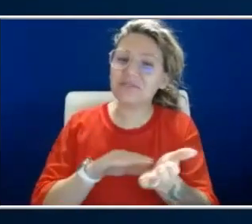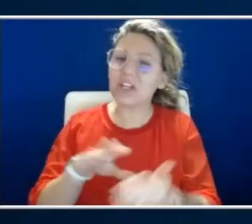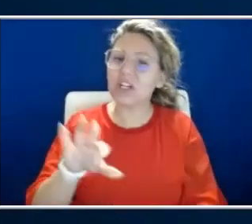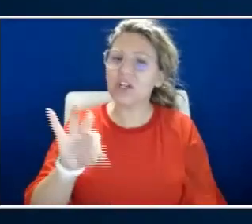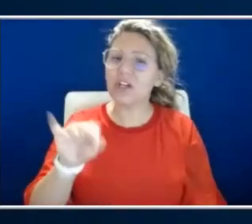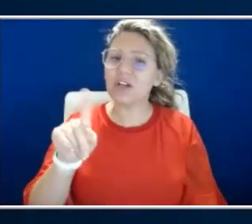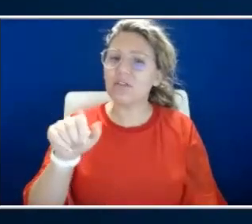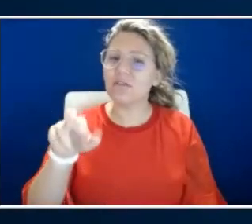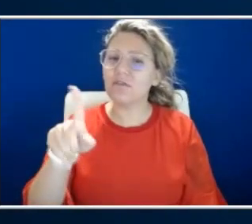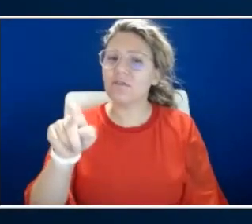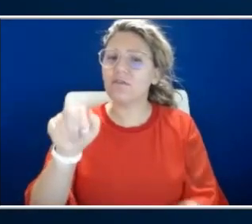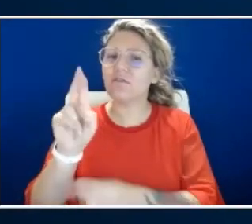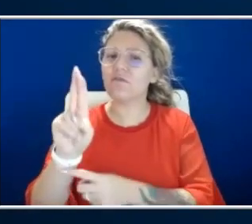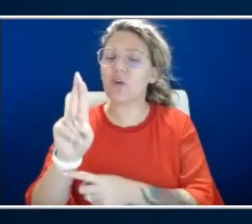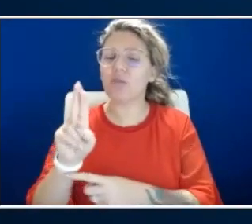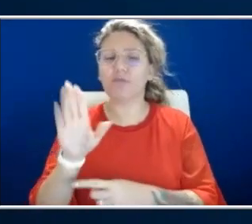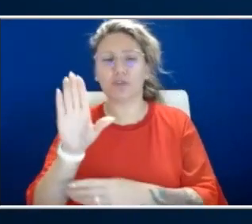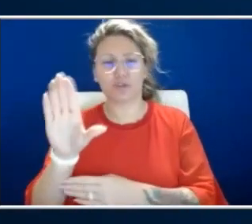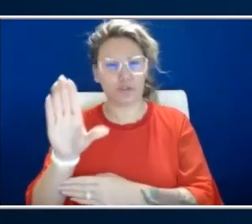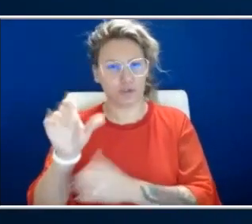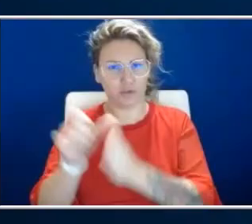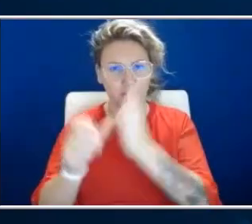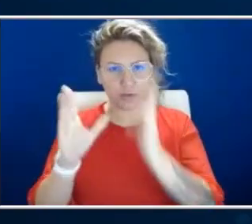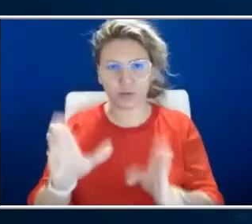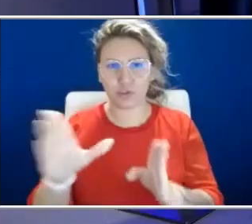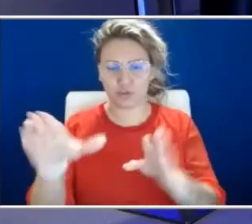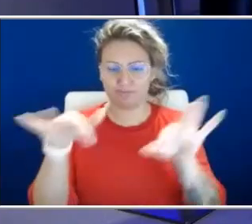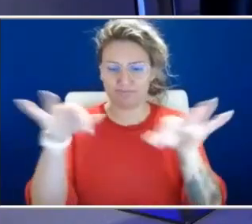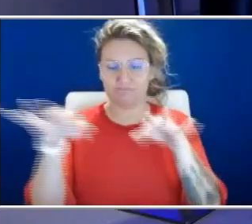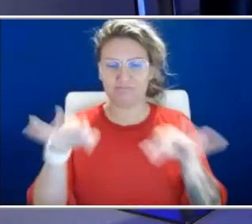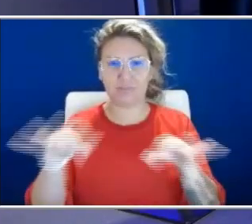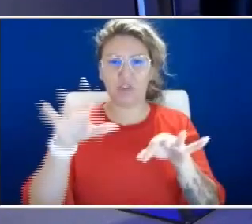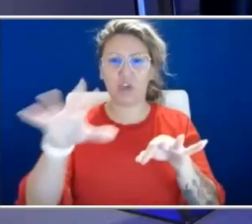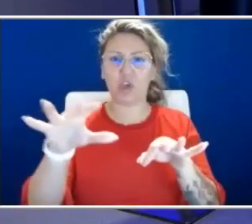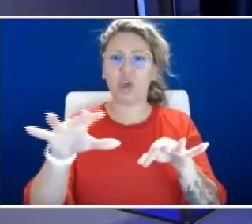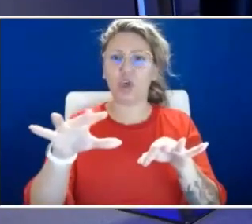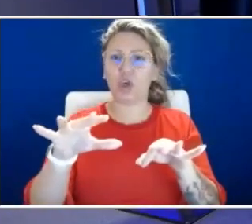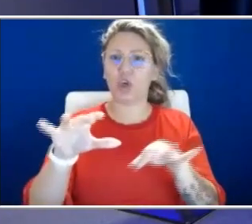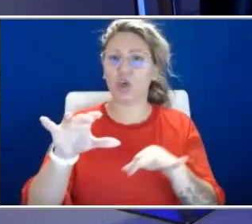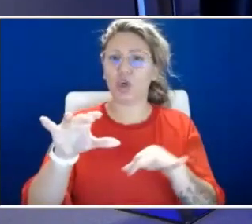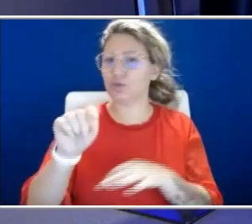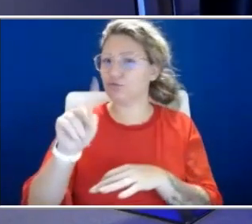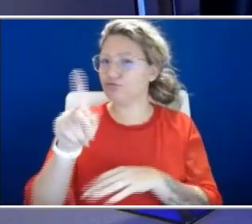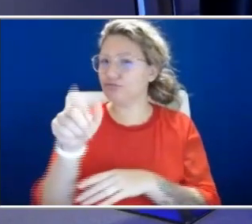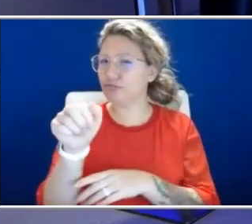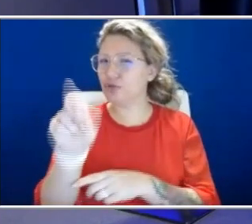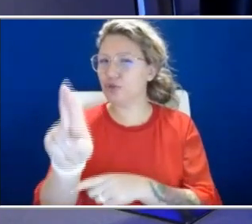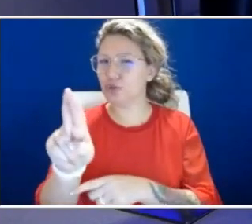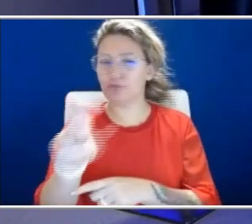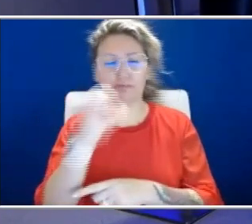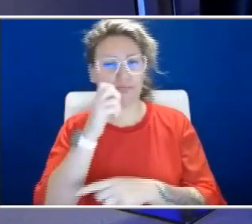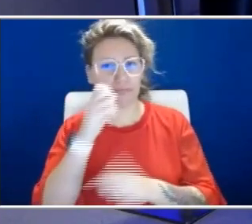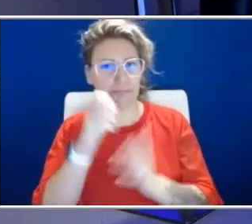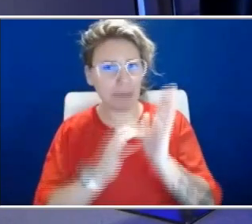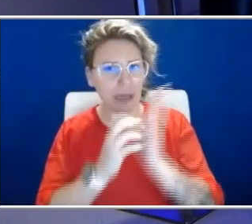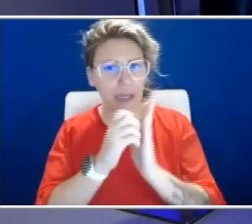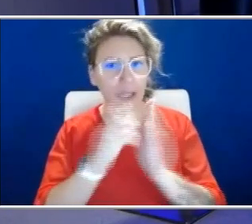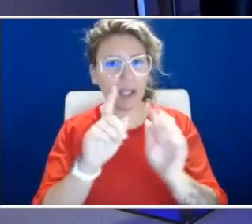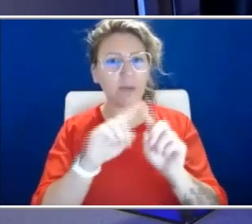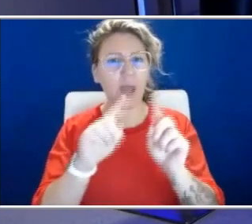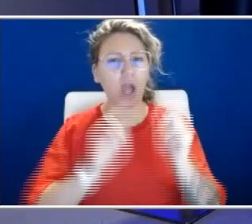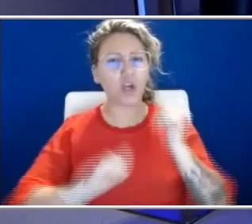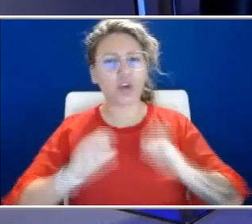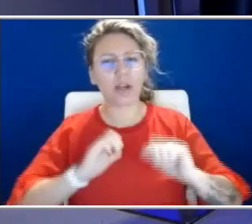Christie has described her tumors were benign but aggressive. So do you know what was causing the